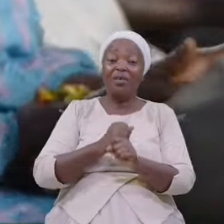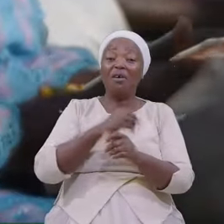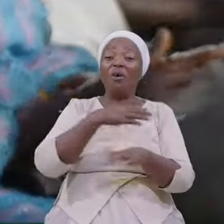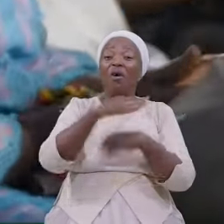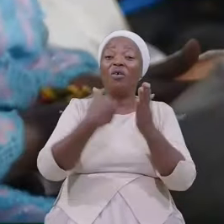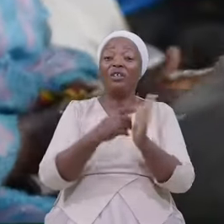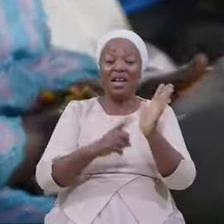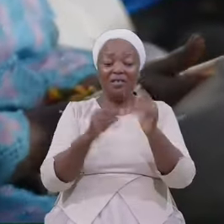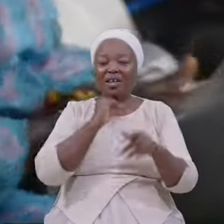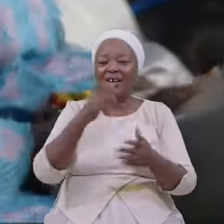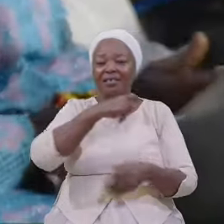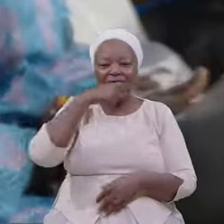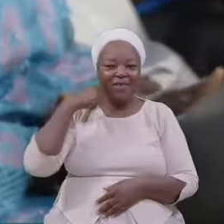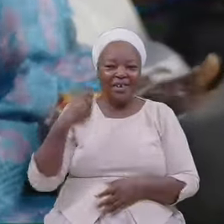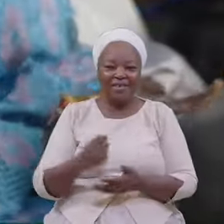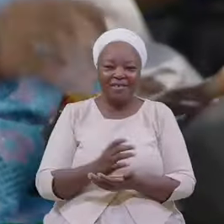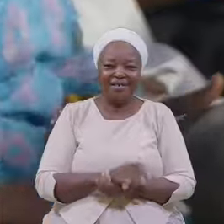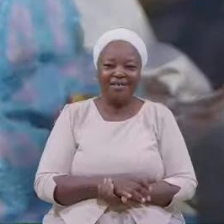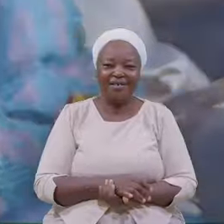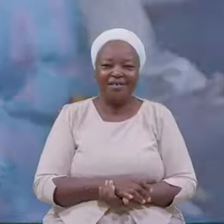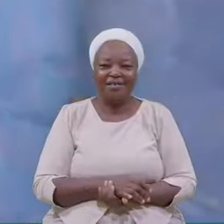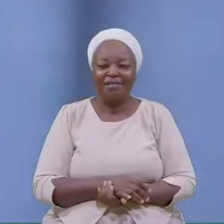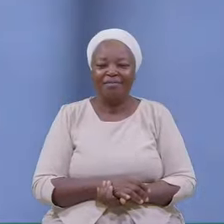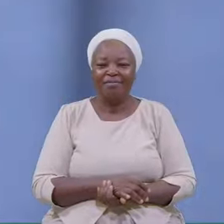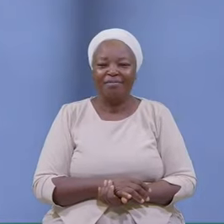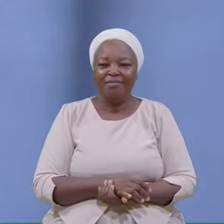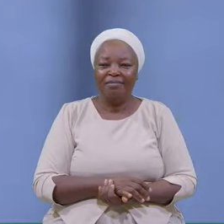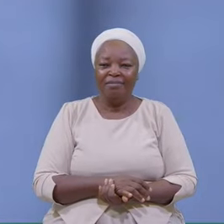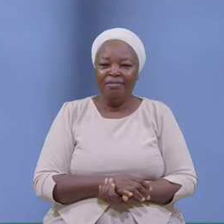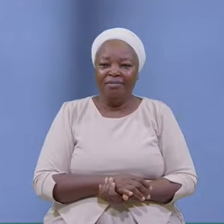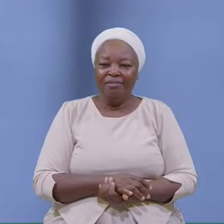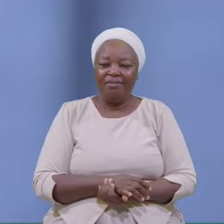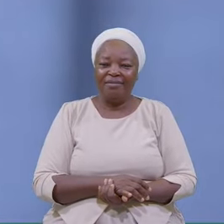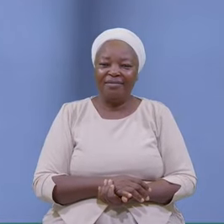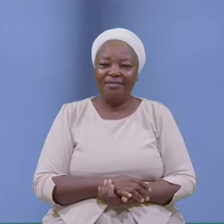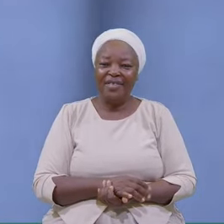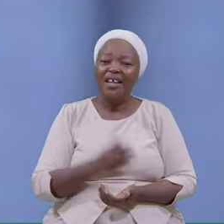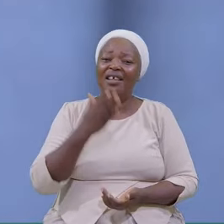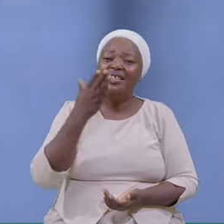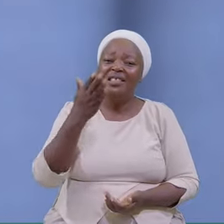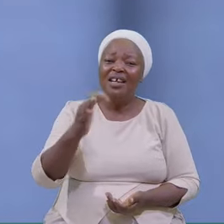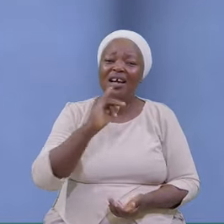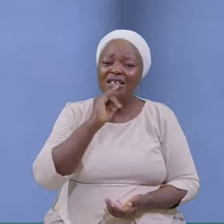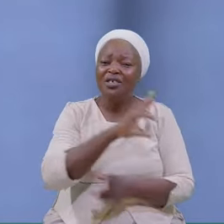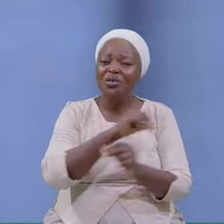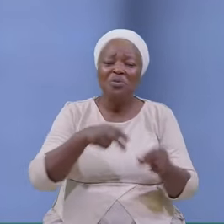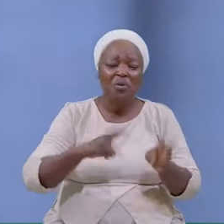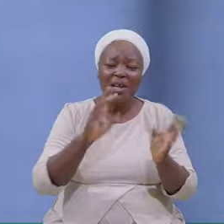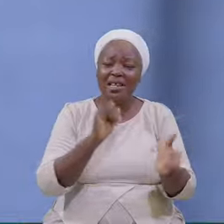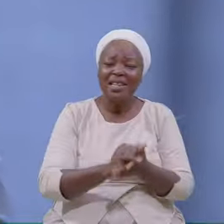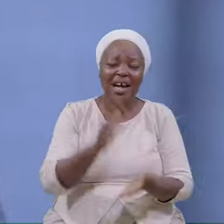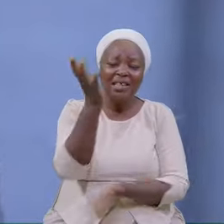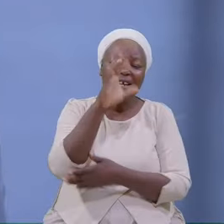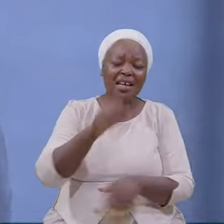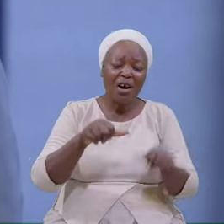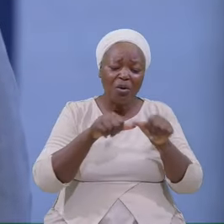le témoignage de ce soir qu'on a prié ici, les douleurs sont là, je m'en vais à la maison, there is no je suis réveillé le matin, les feuilles sont mortes.